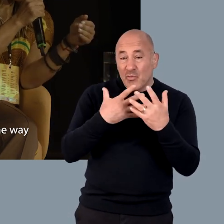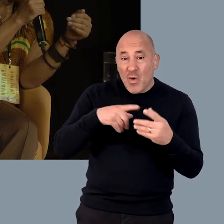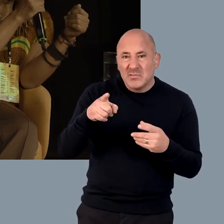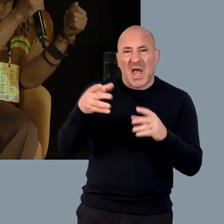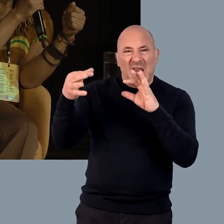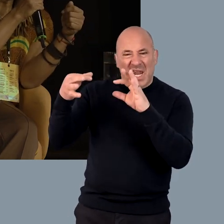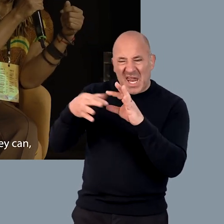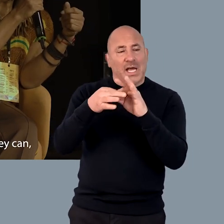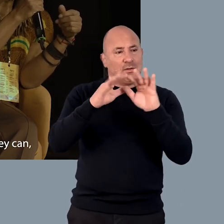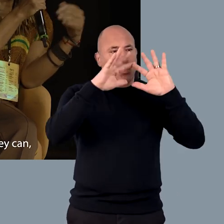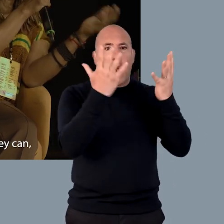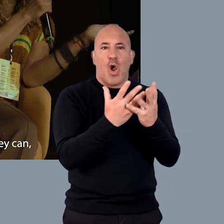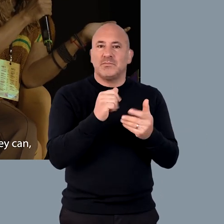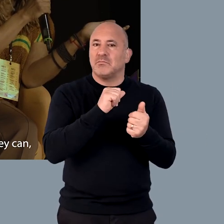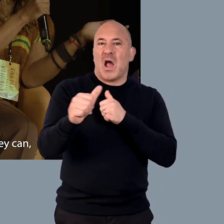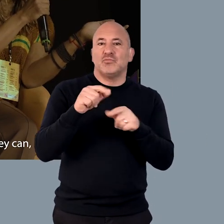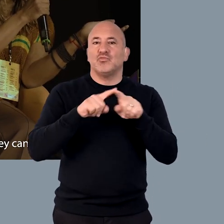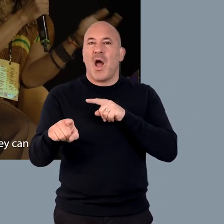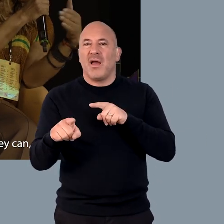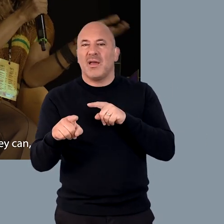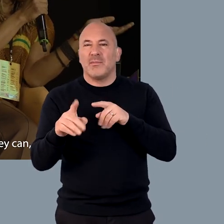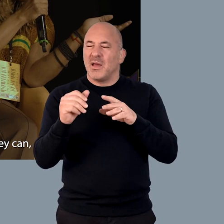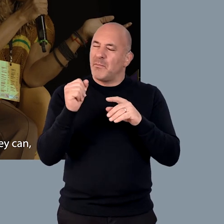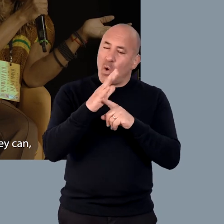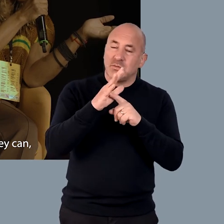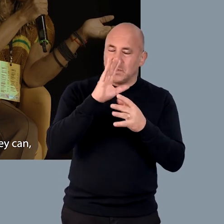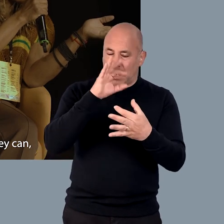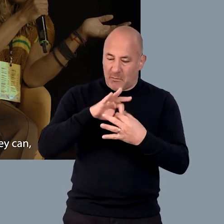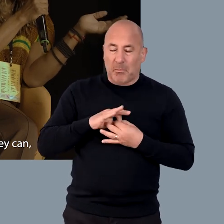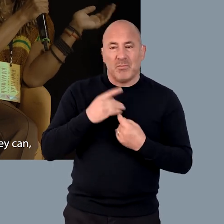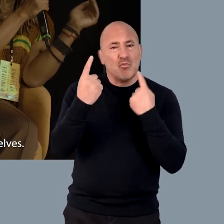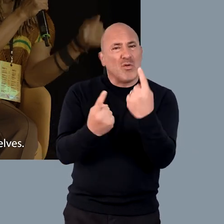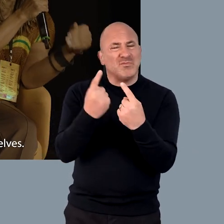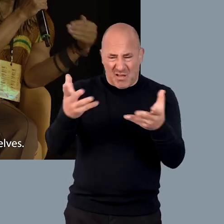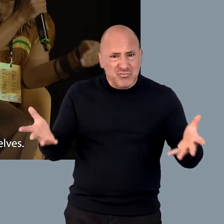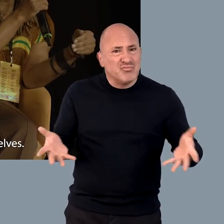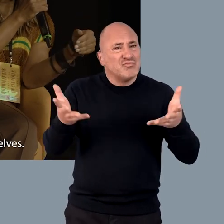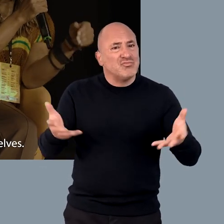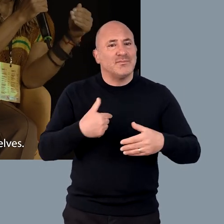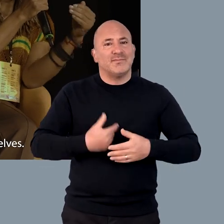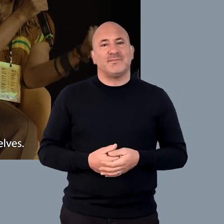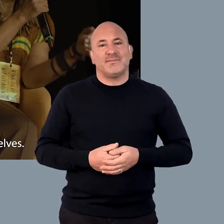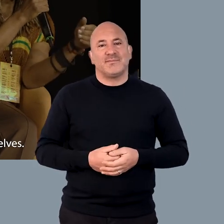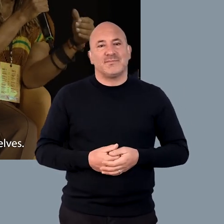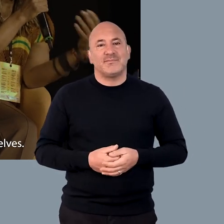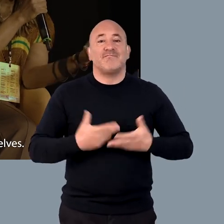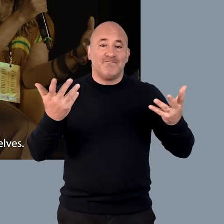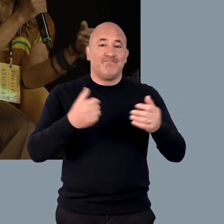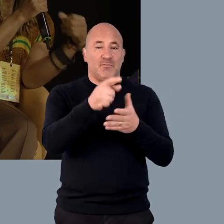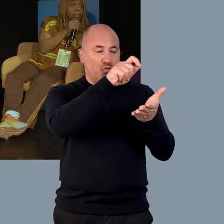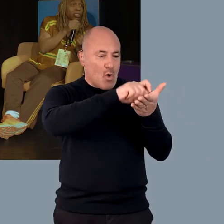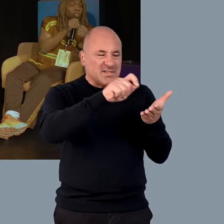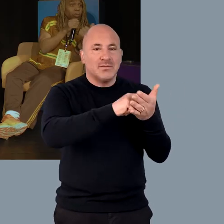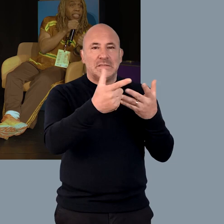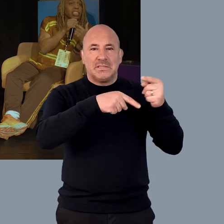to make it. Um, and connect with the wider world as best they can, but most importantly, connect with themselves.